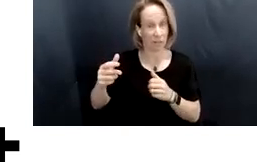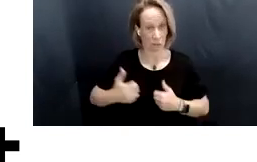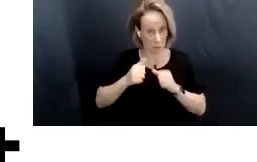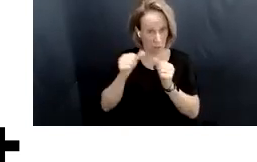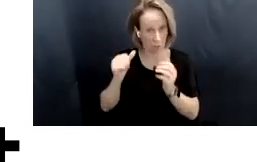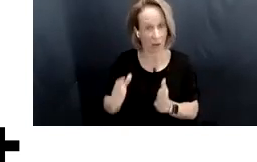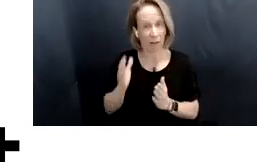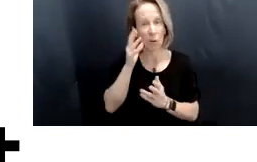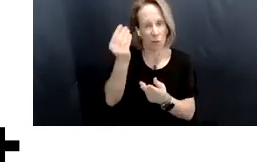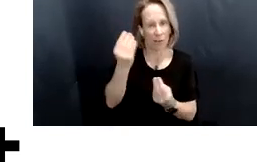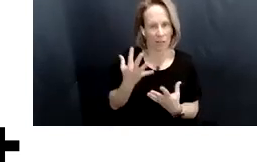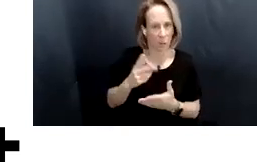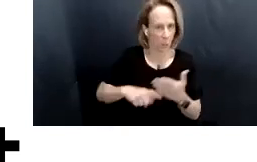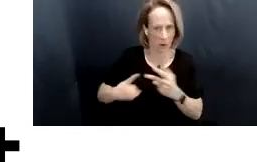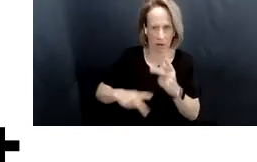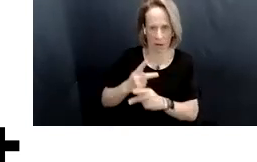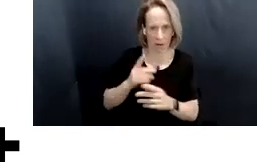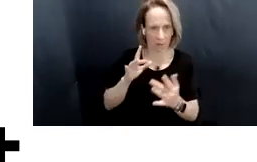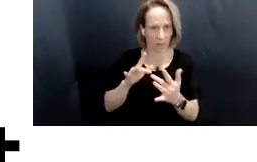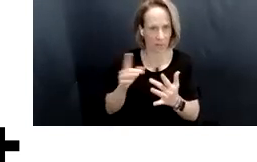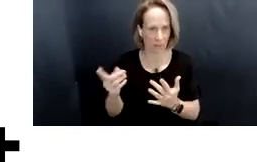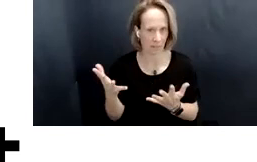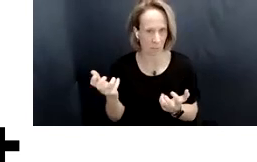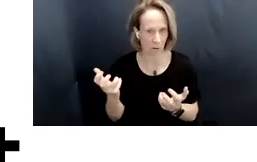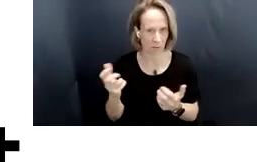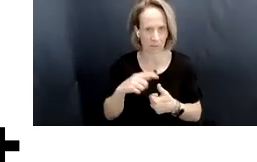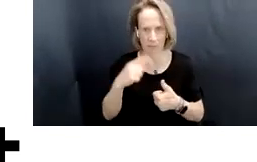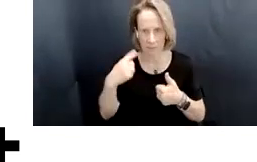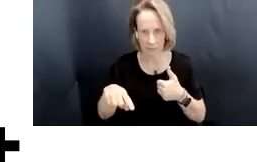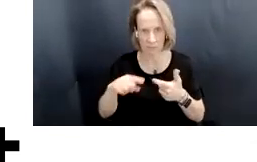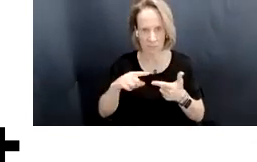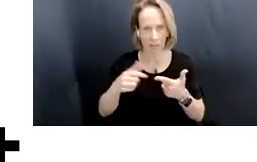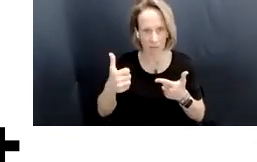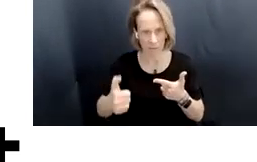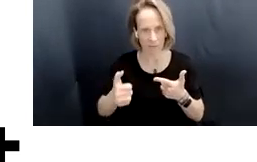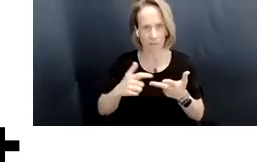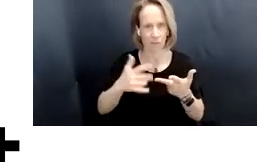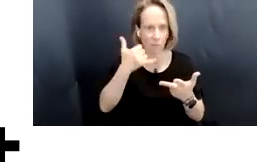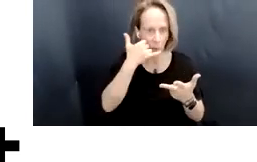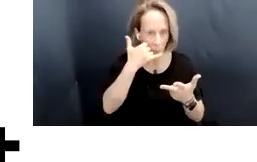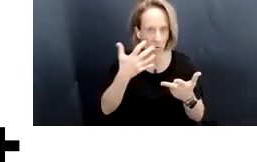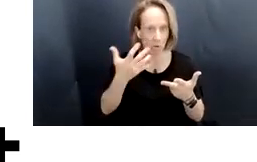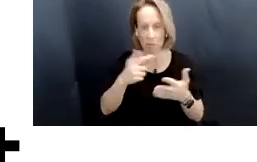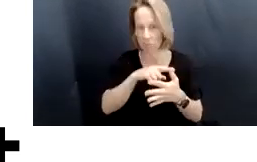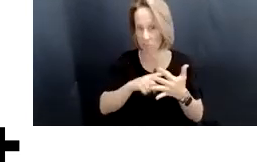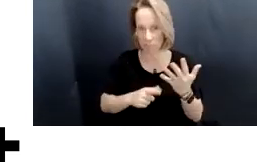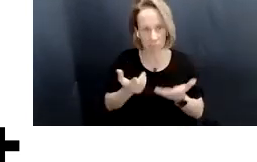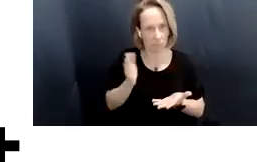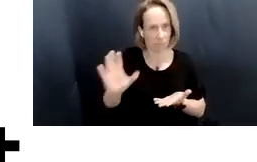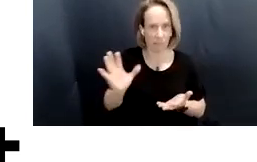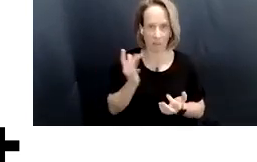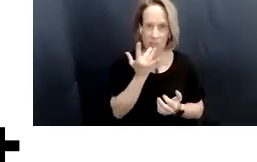of contact they would prefer: email, text, phone call. However, that being said, if the